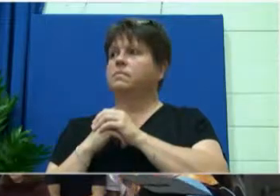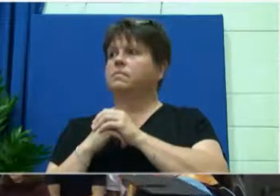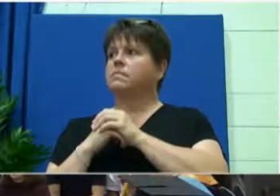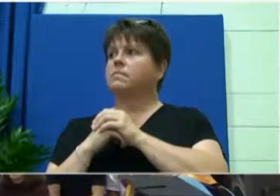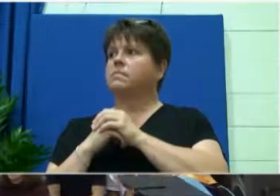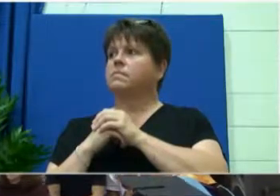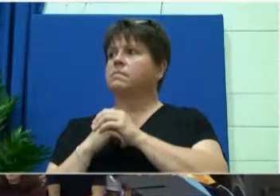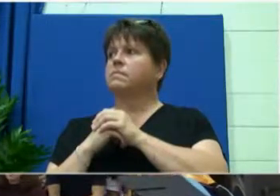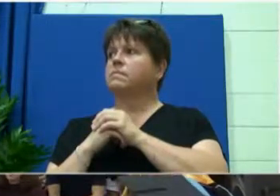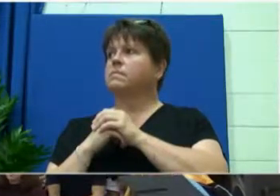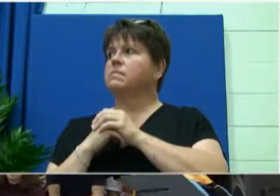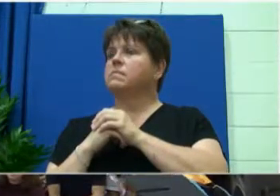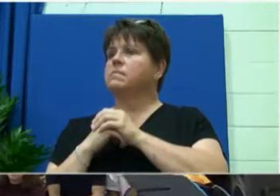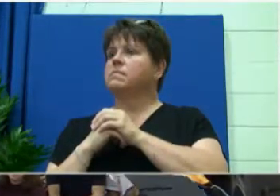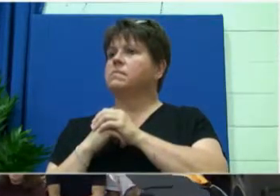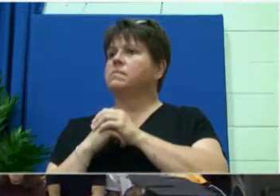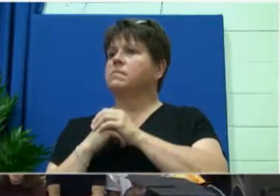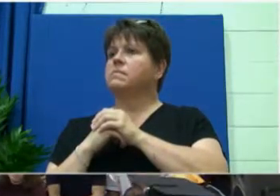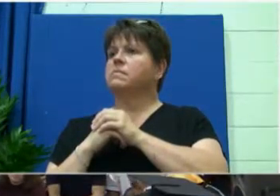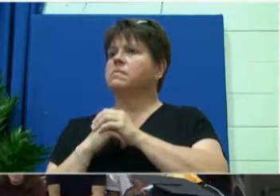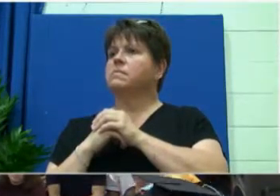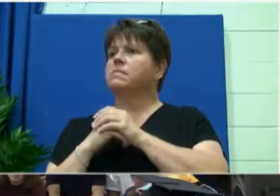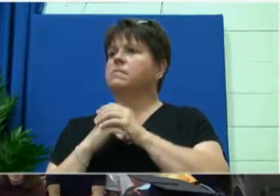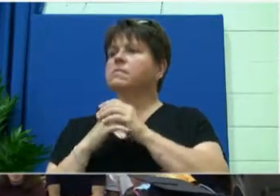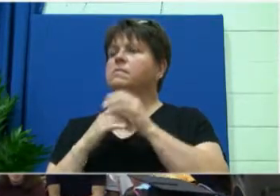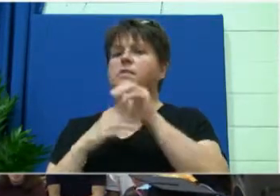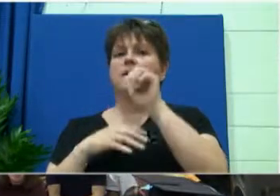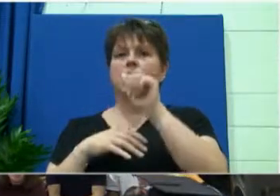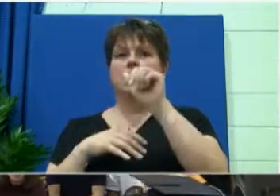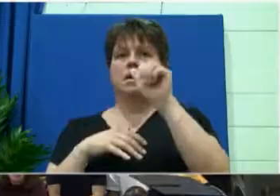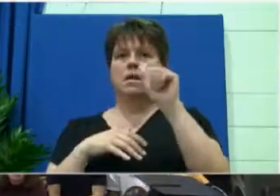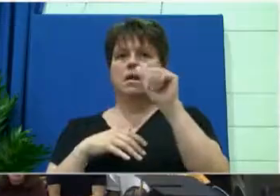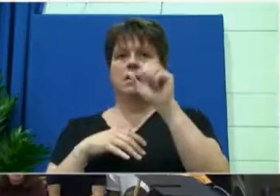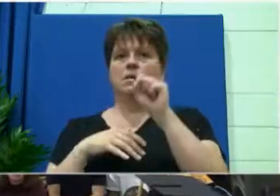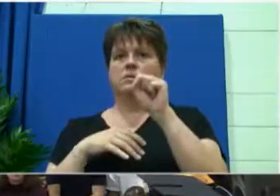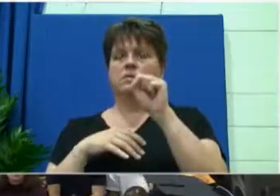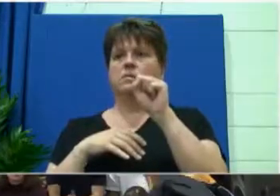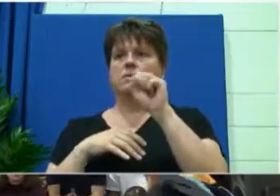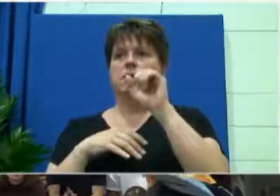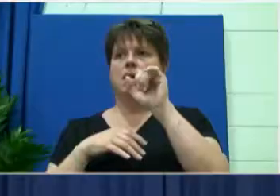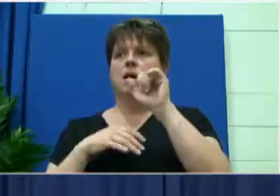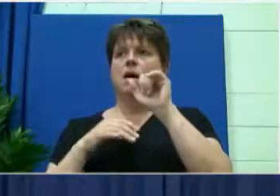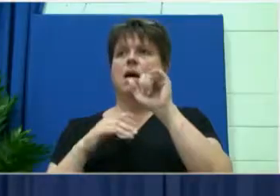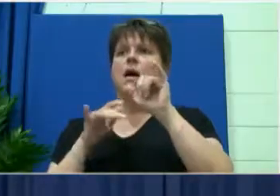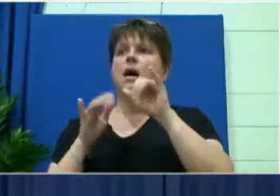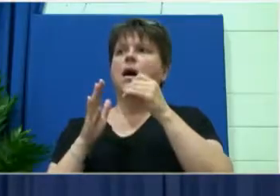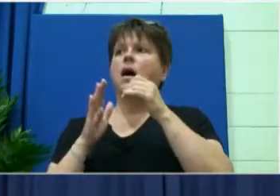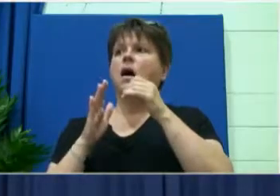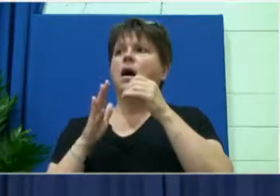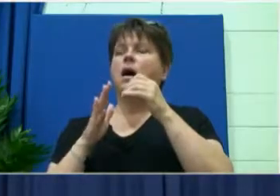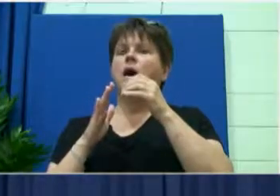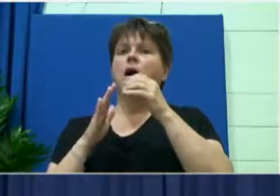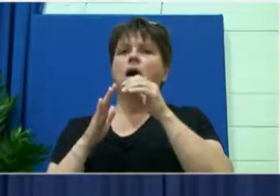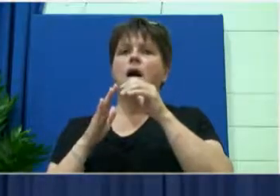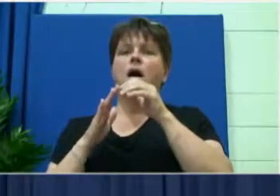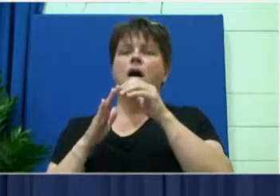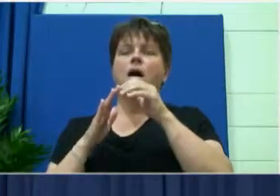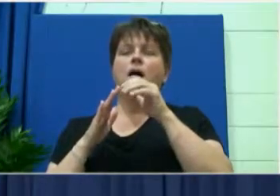Corey Manning of Sorrento is receiving an Associate in Applied Science degree in Automotive Technology. He